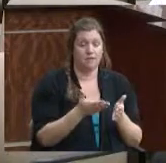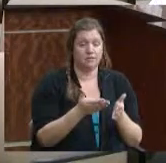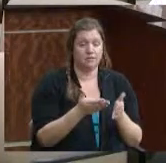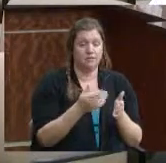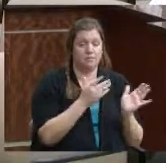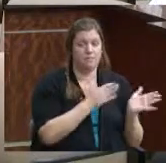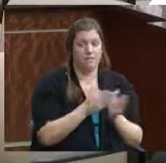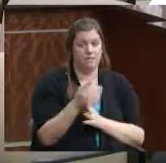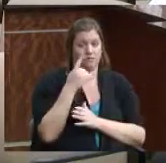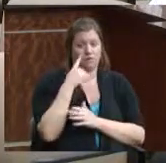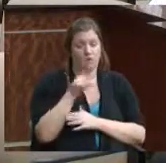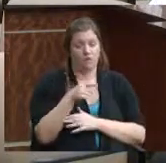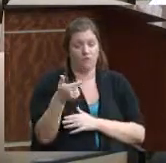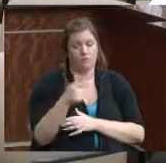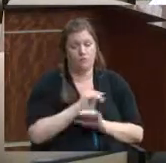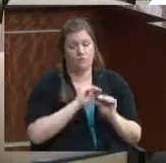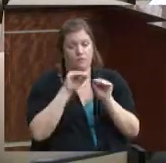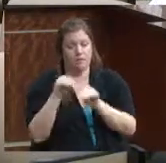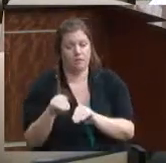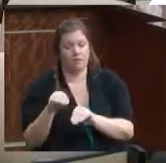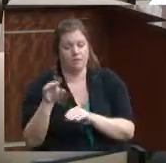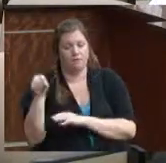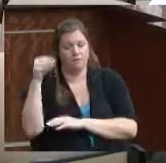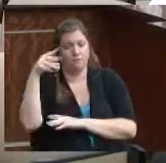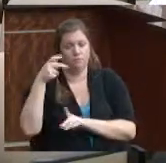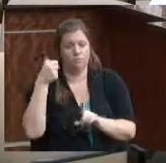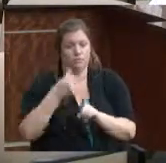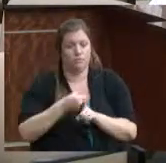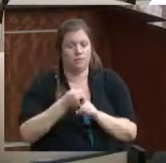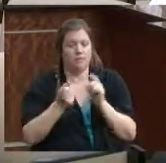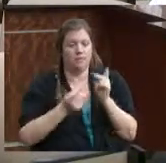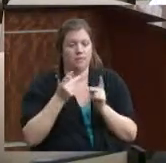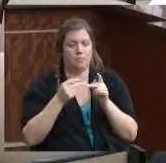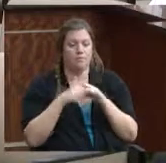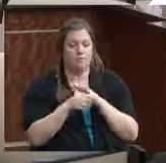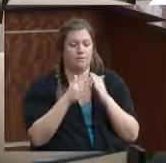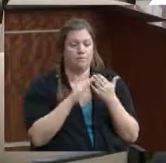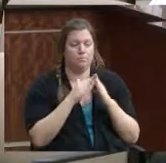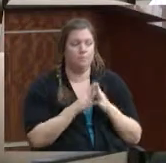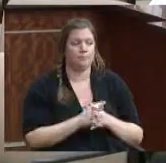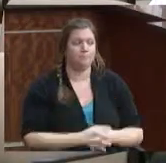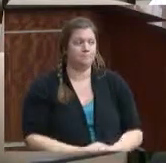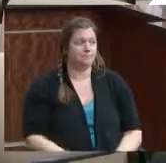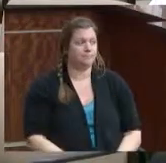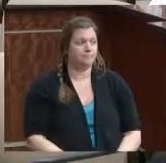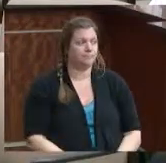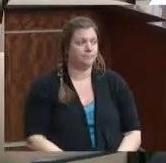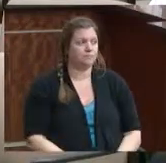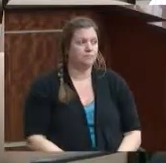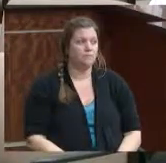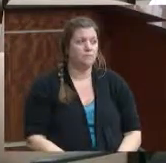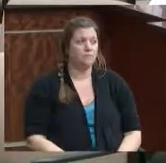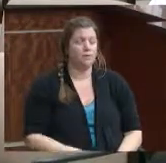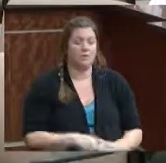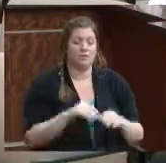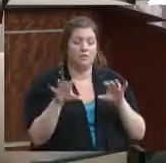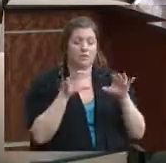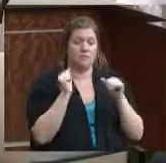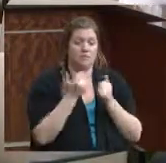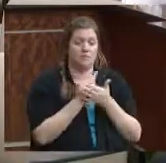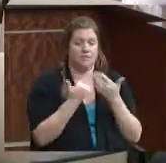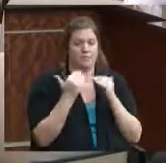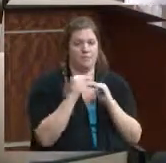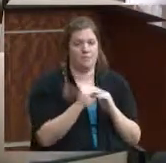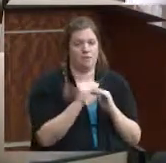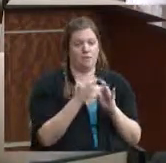or plans for alternative placement for the most impacted residents in our community. The golf course has done only the